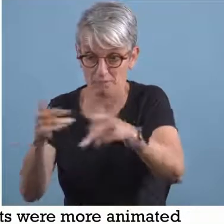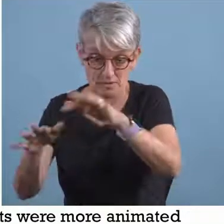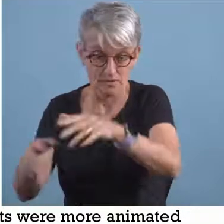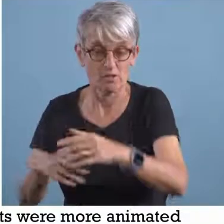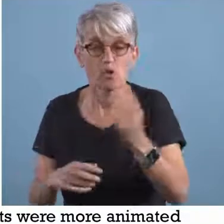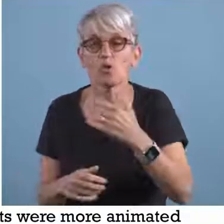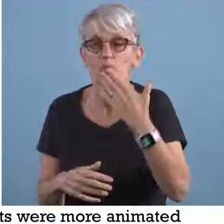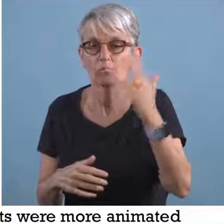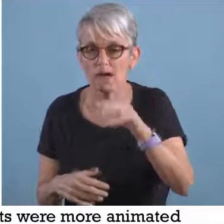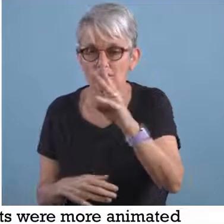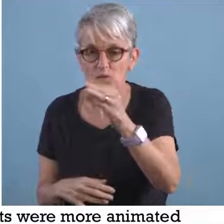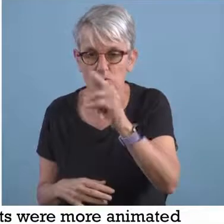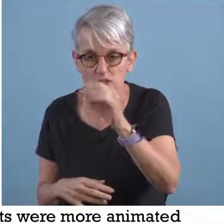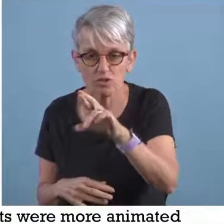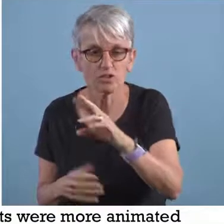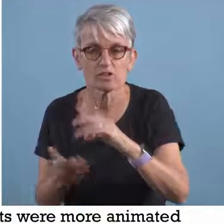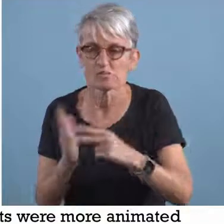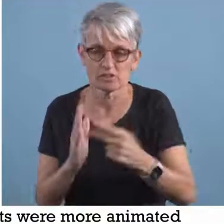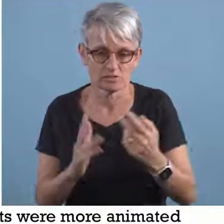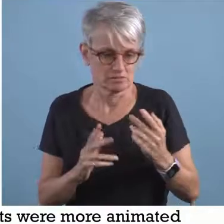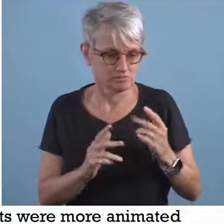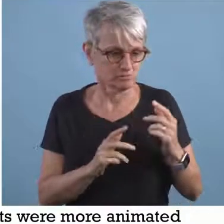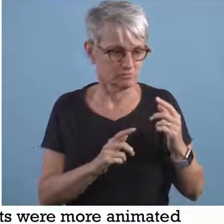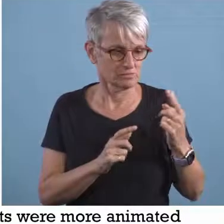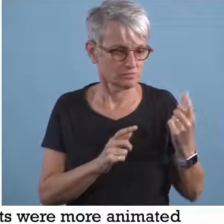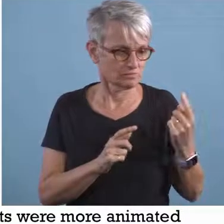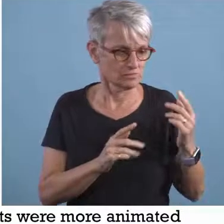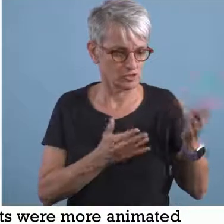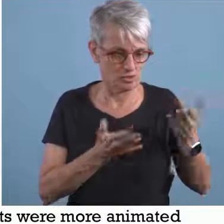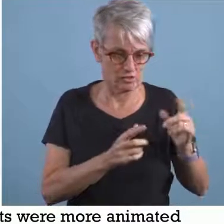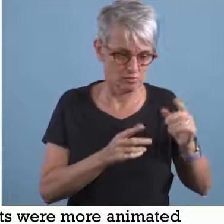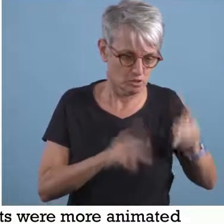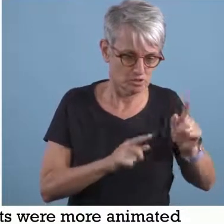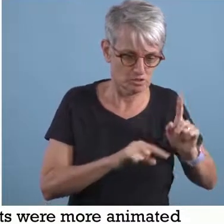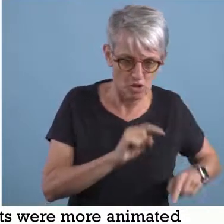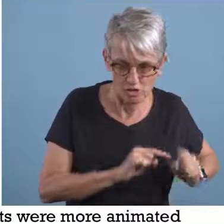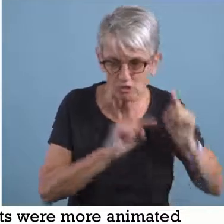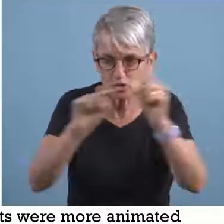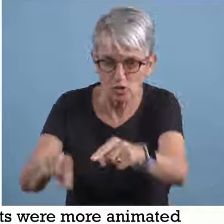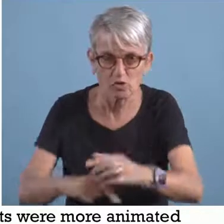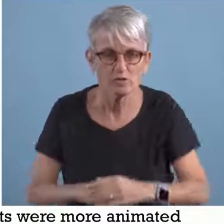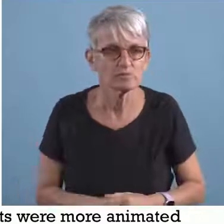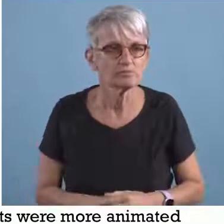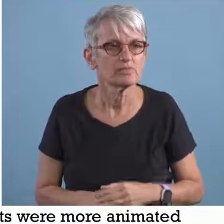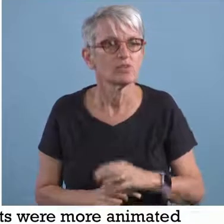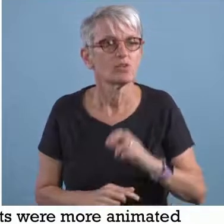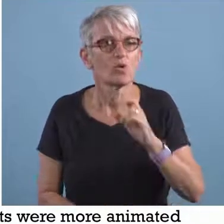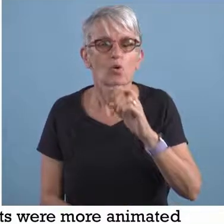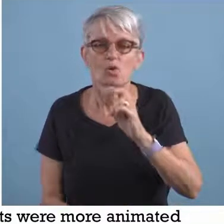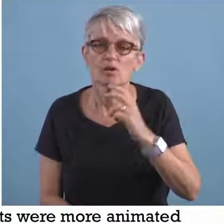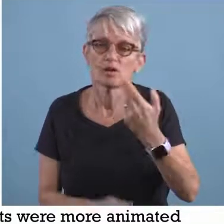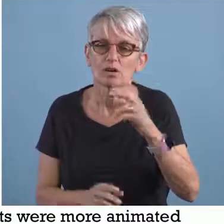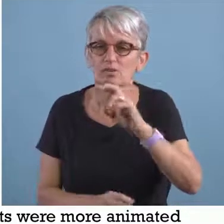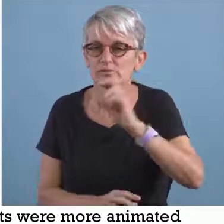weather, which would keep someone from getting to services, keeping an itinerant teacher, for instance, or an